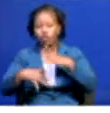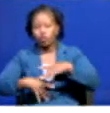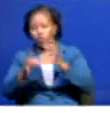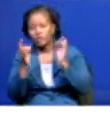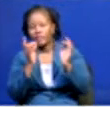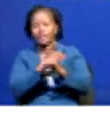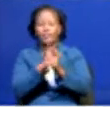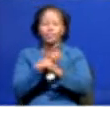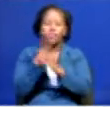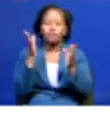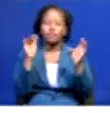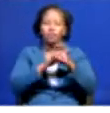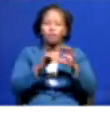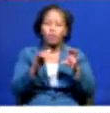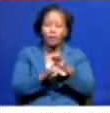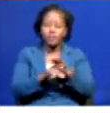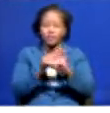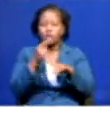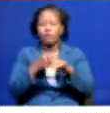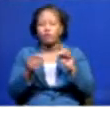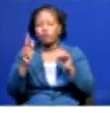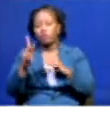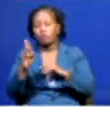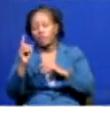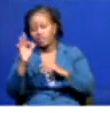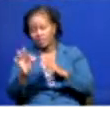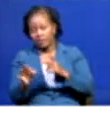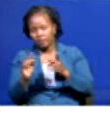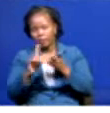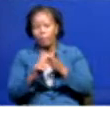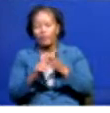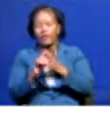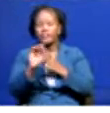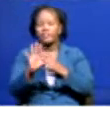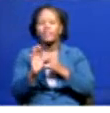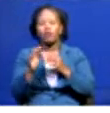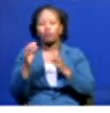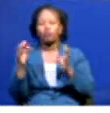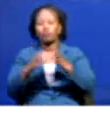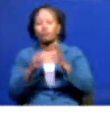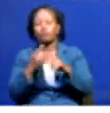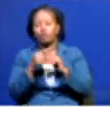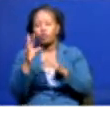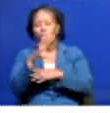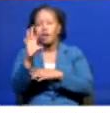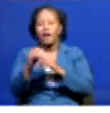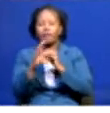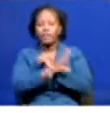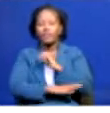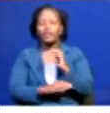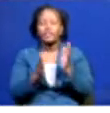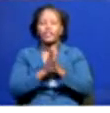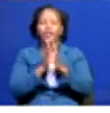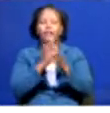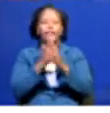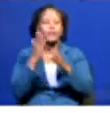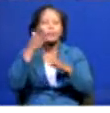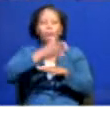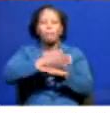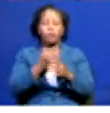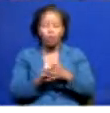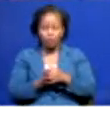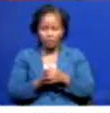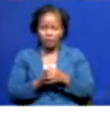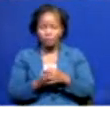participants from the Kenya Defense Forces and their counterparts from Africa and beyond.